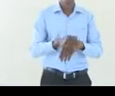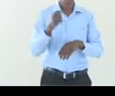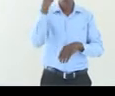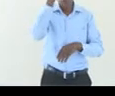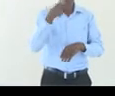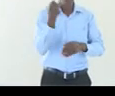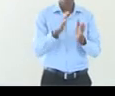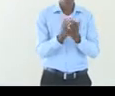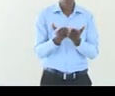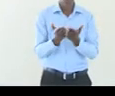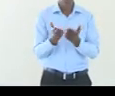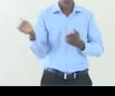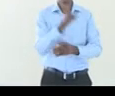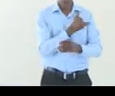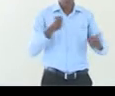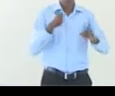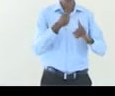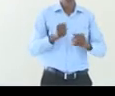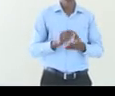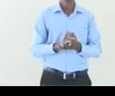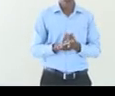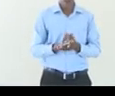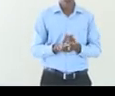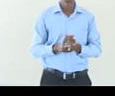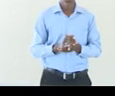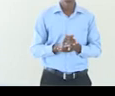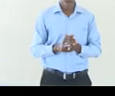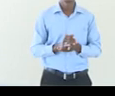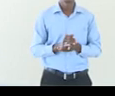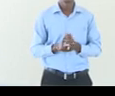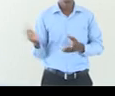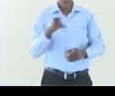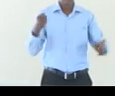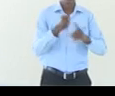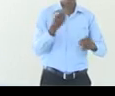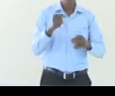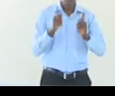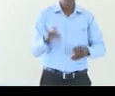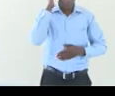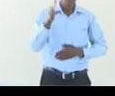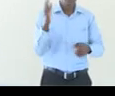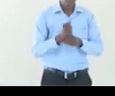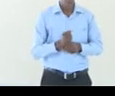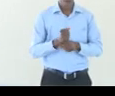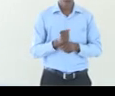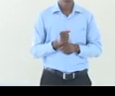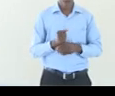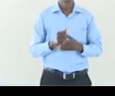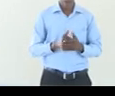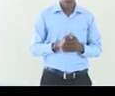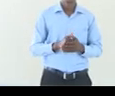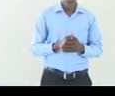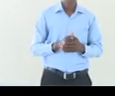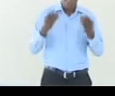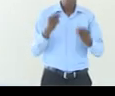immediately, Ebu, insult, the attack you will get. If you say, hey, let's take these things